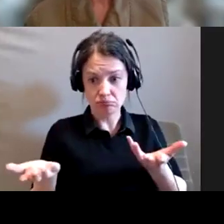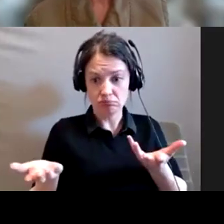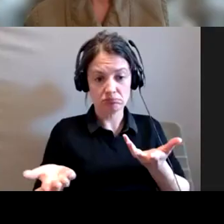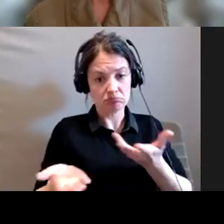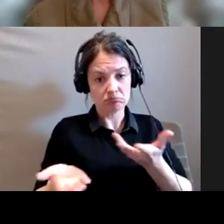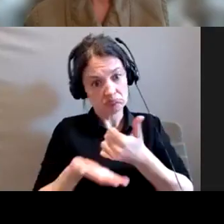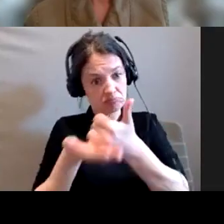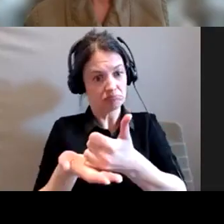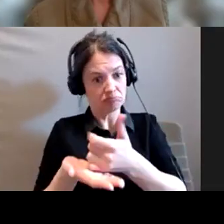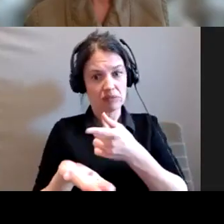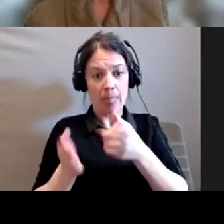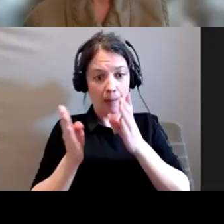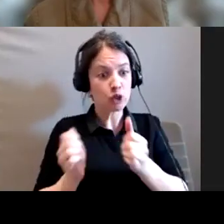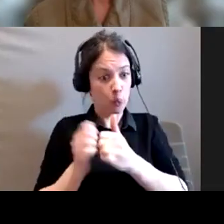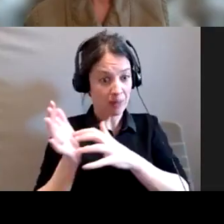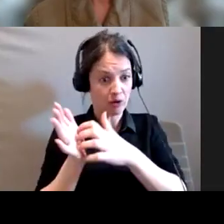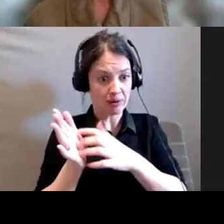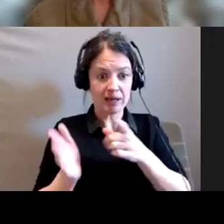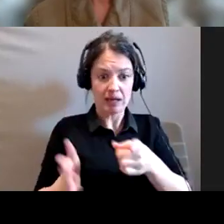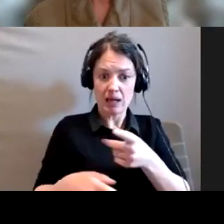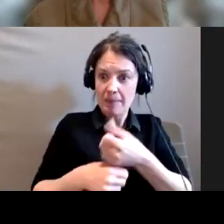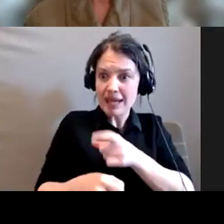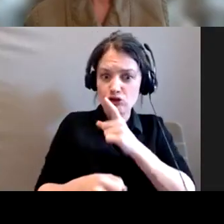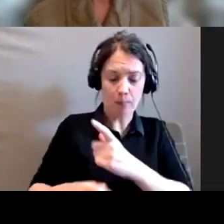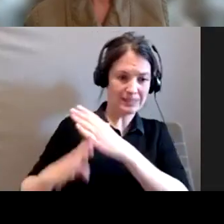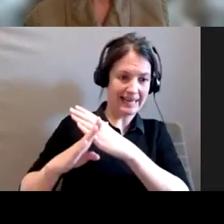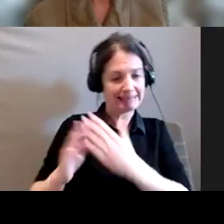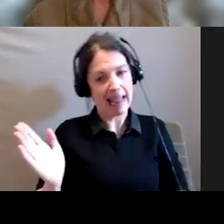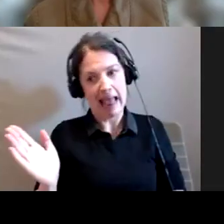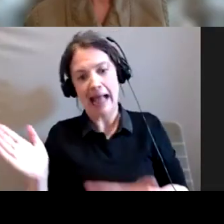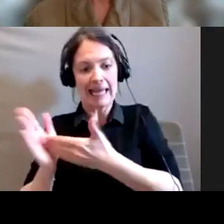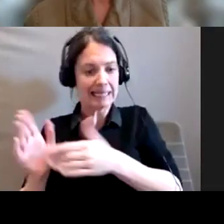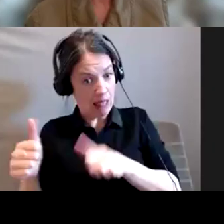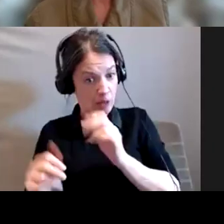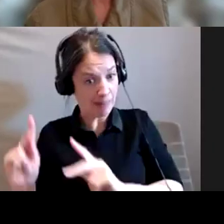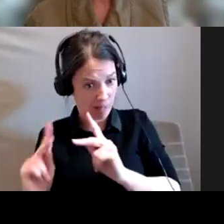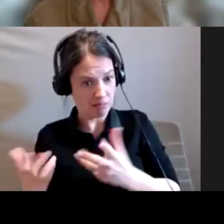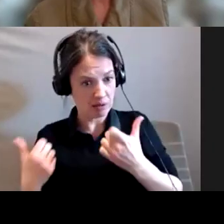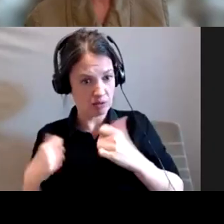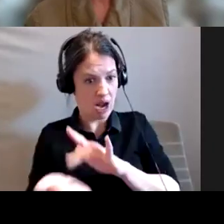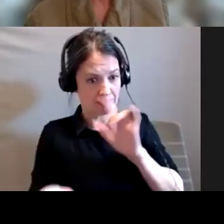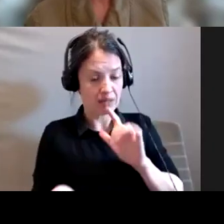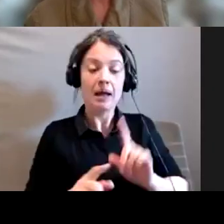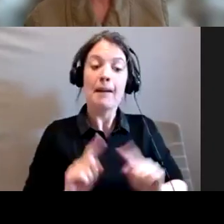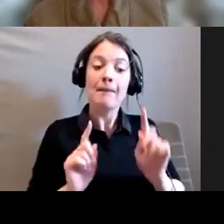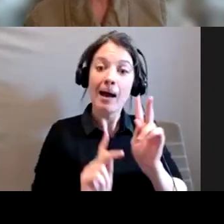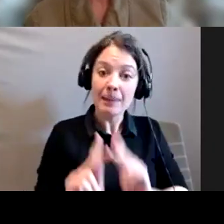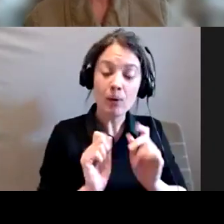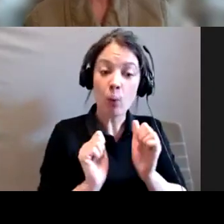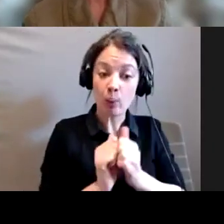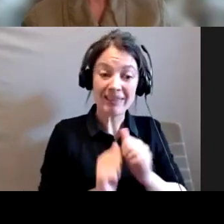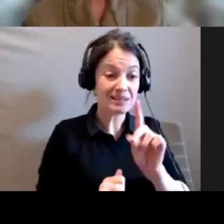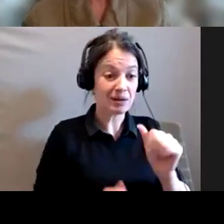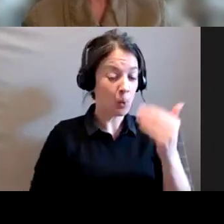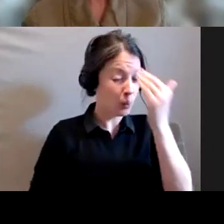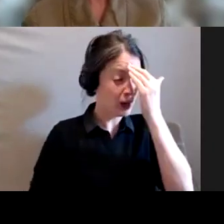vulnerability to ensure that they are not taken advantage of. So we know that persons with disabilities are twice as likely to